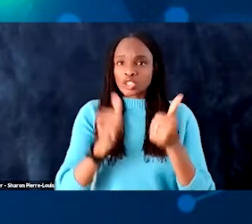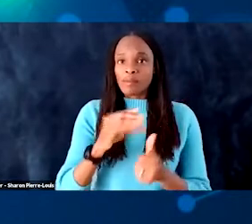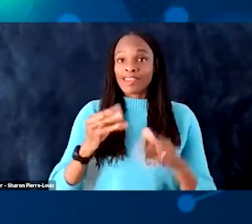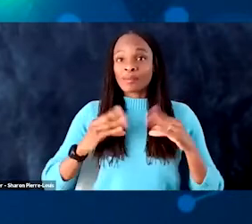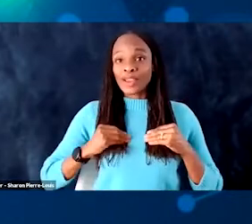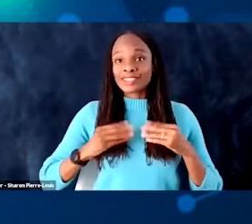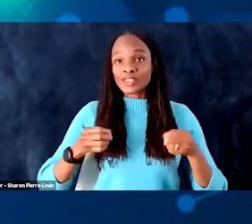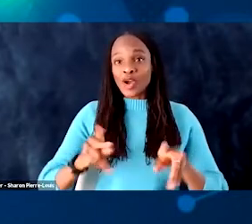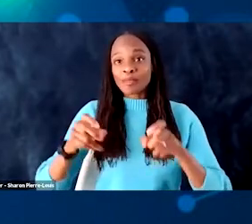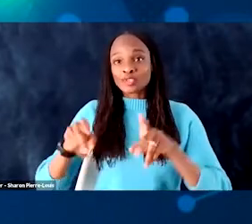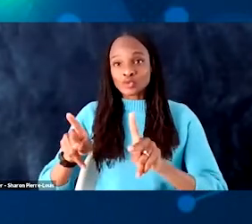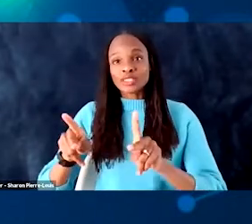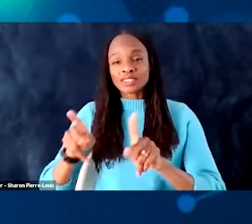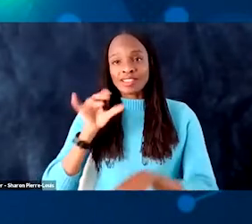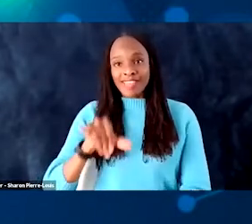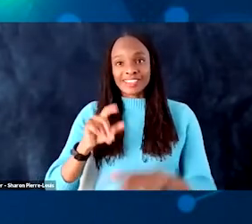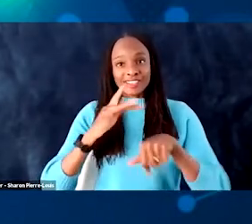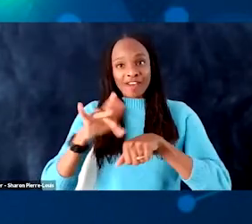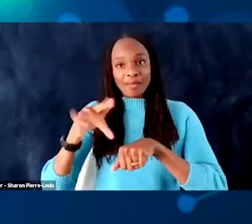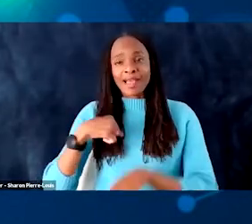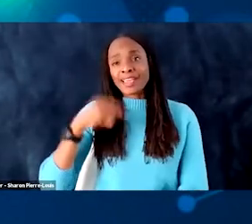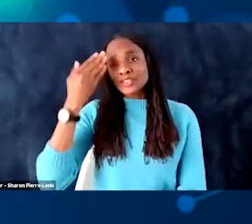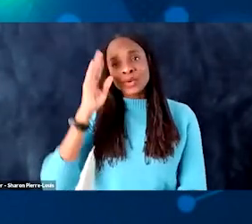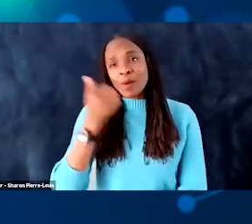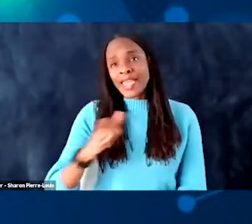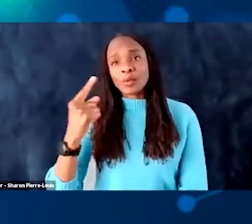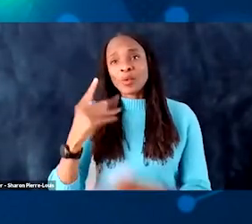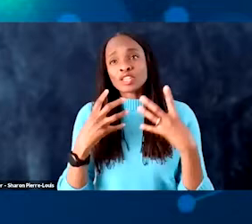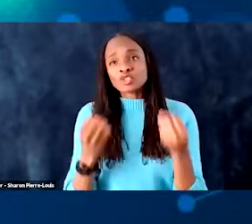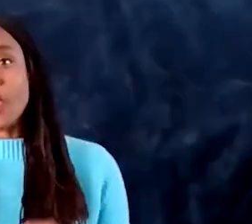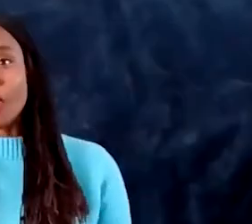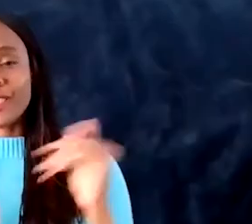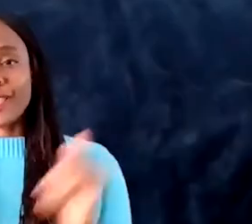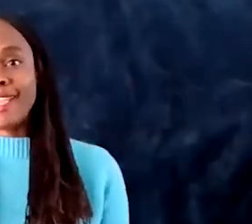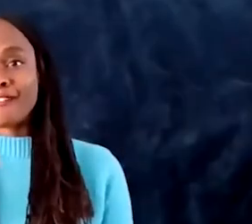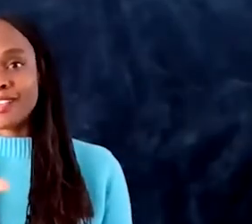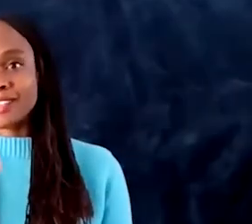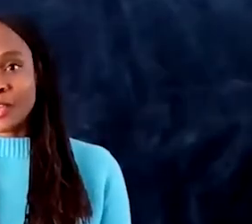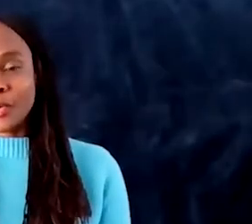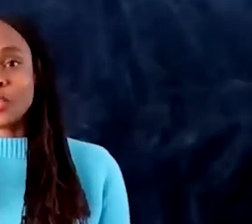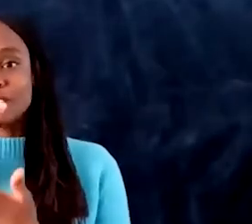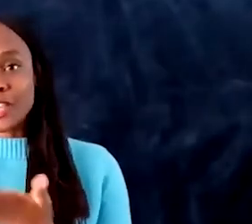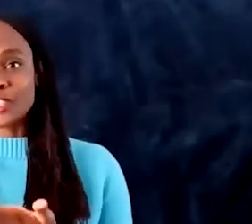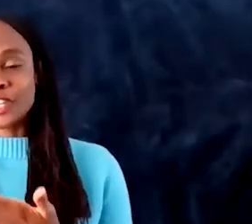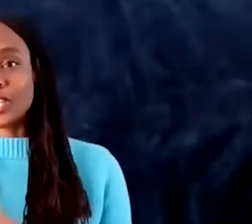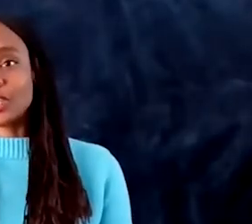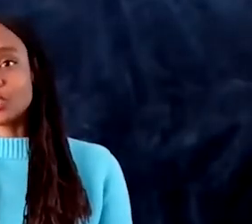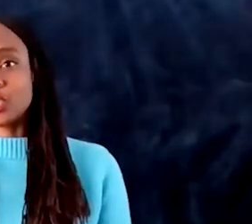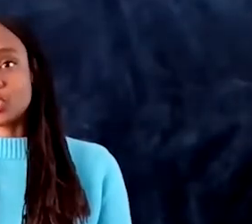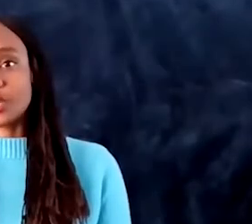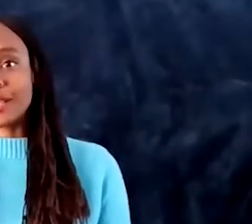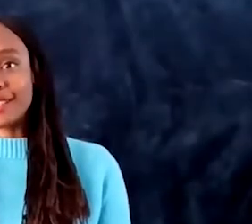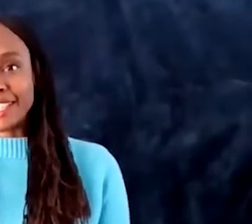the opportunities that are available. And I don't know anyone stronger than AFL-CIO Secretary-Treasurer Liz Shuler. In